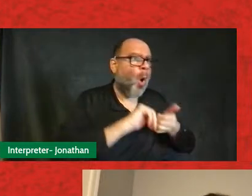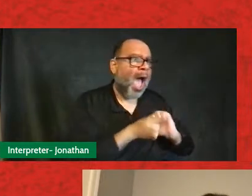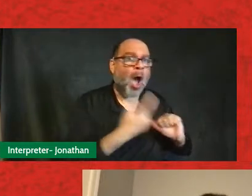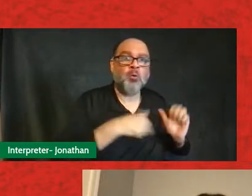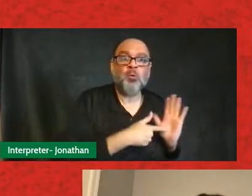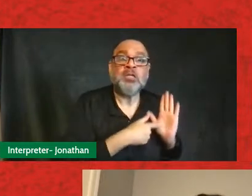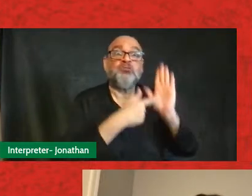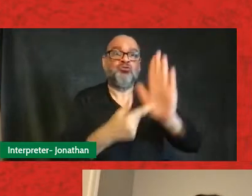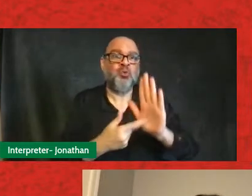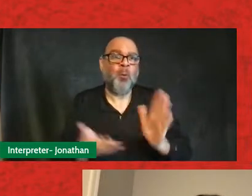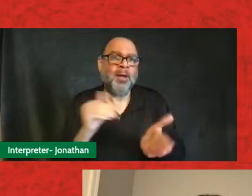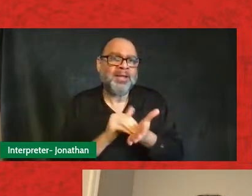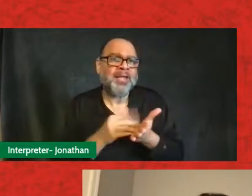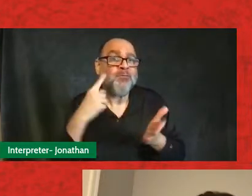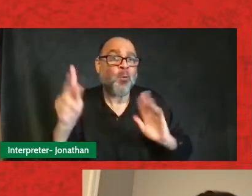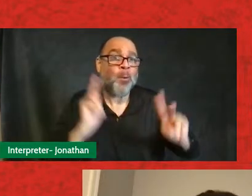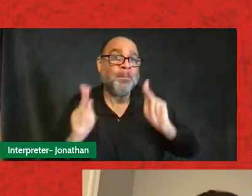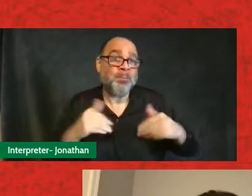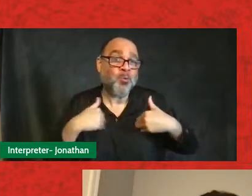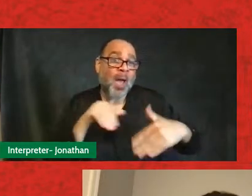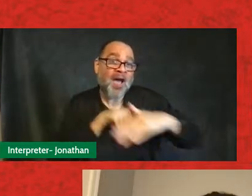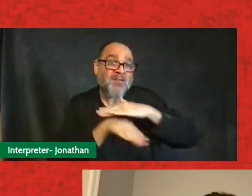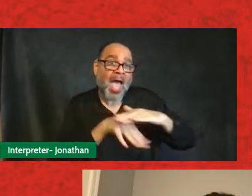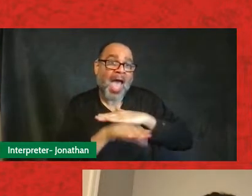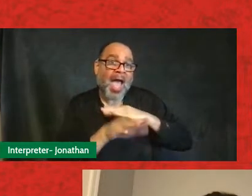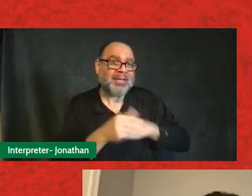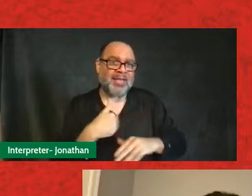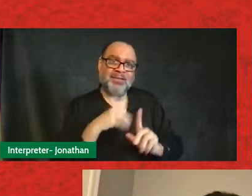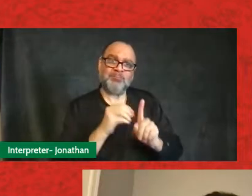have access to them? So